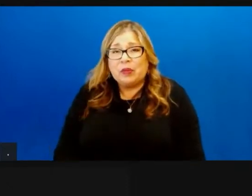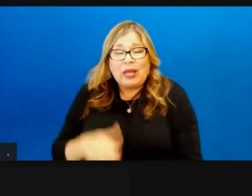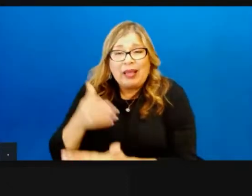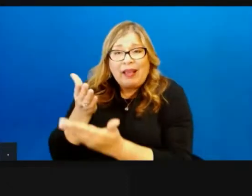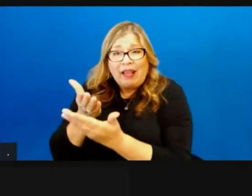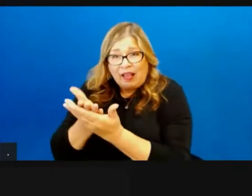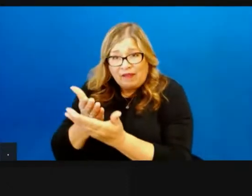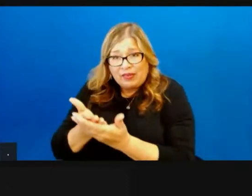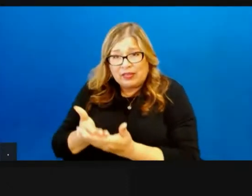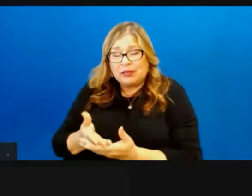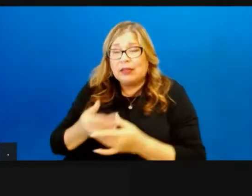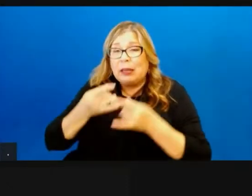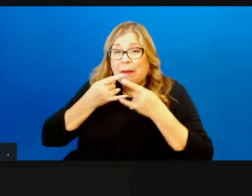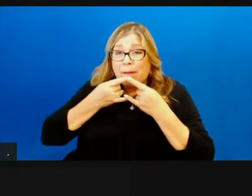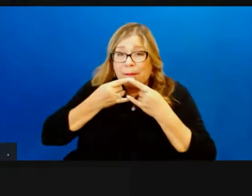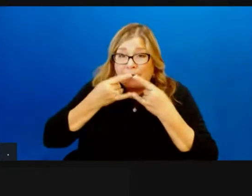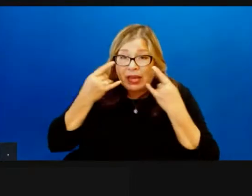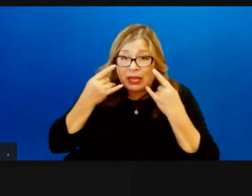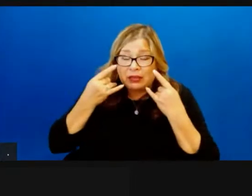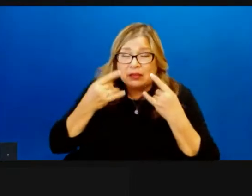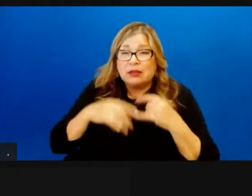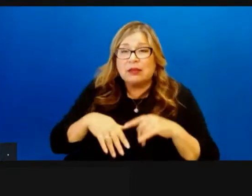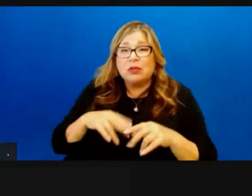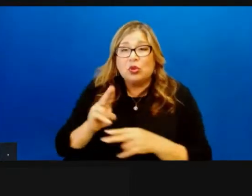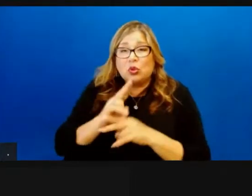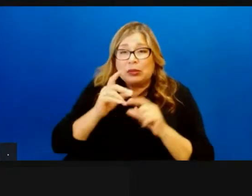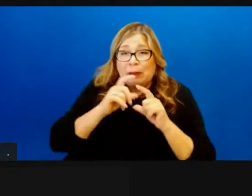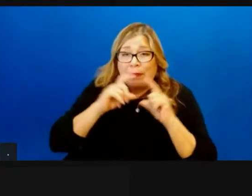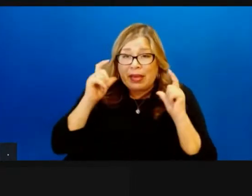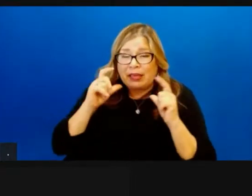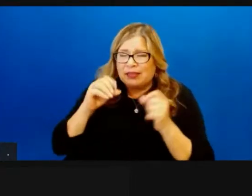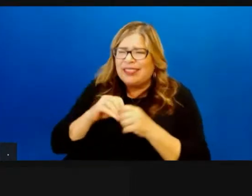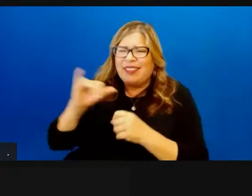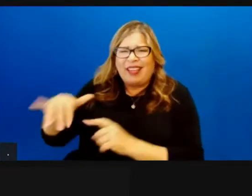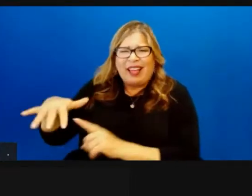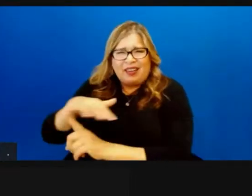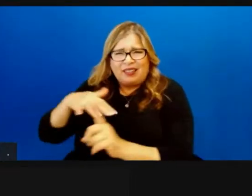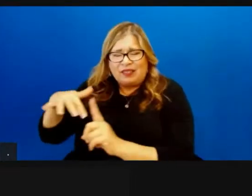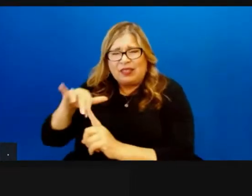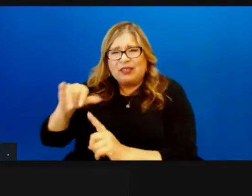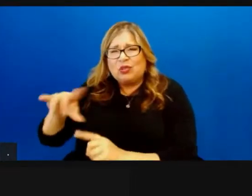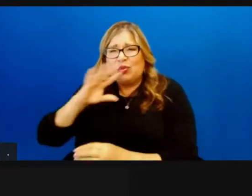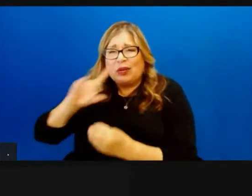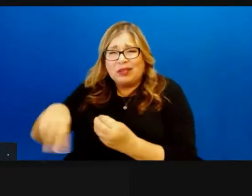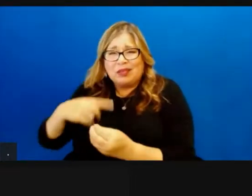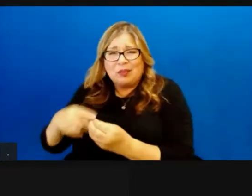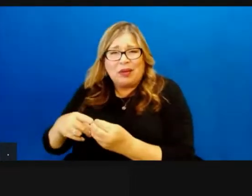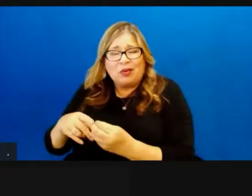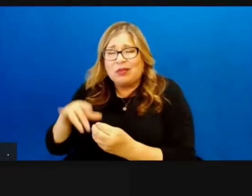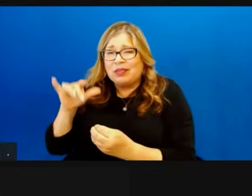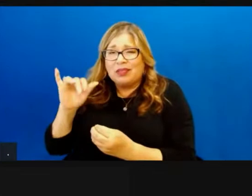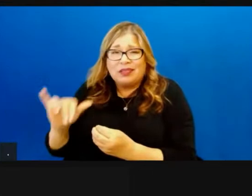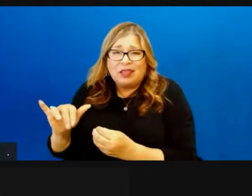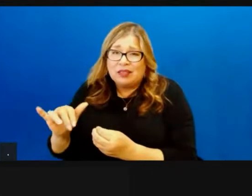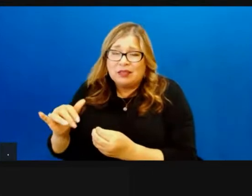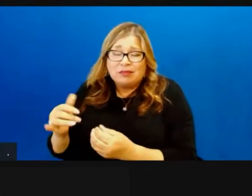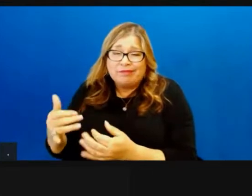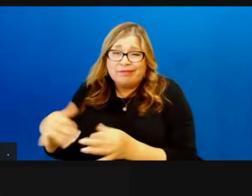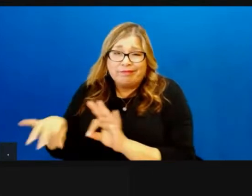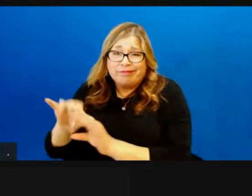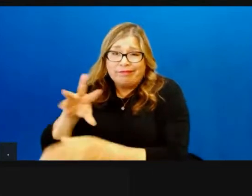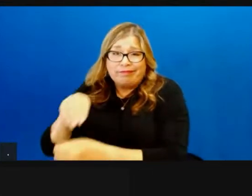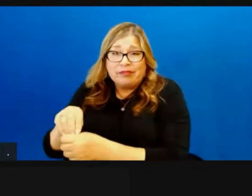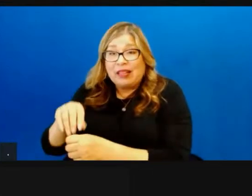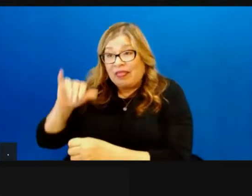wearing in the setting that you're talking about plays a significant role has not at least been presented to me.